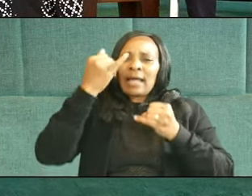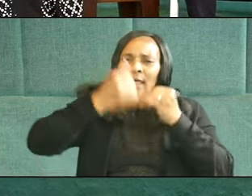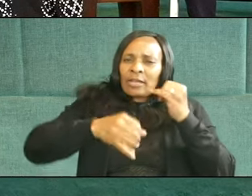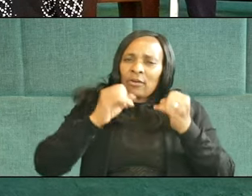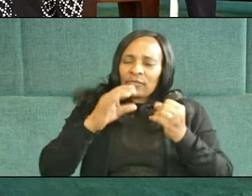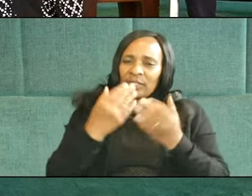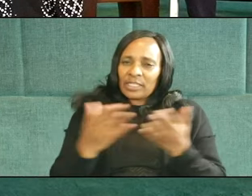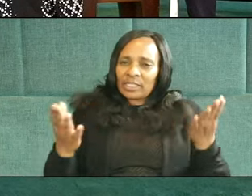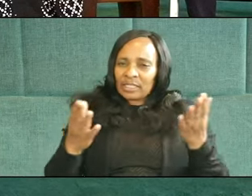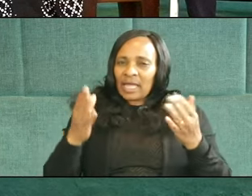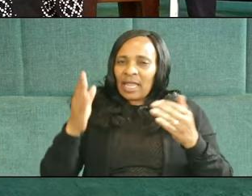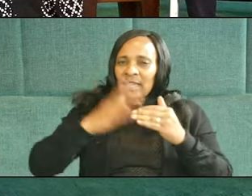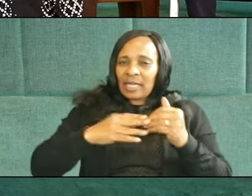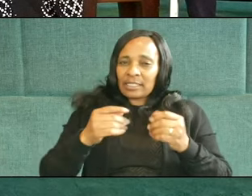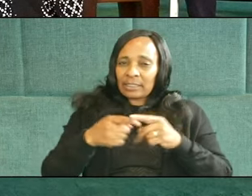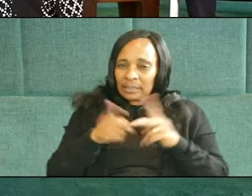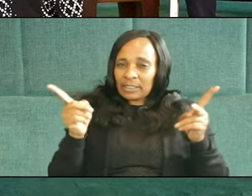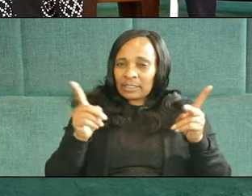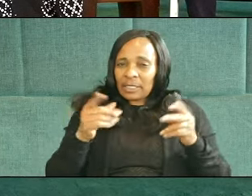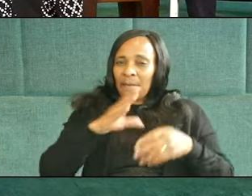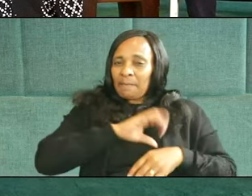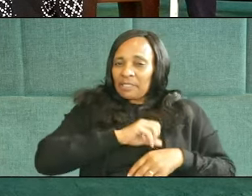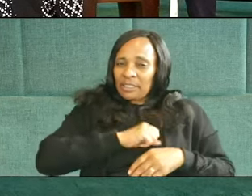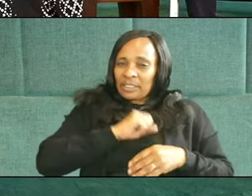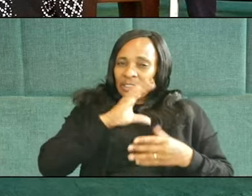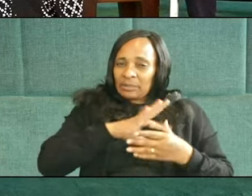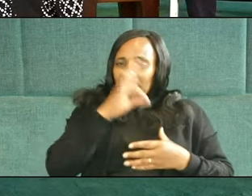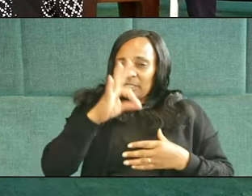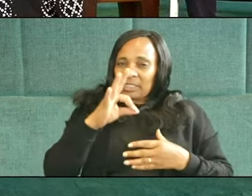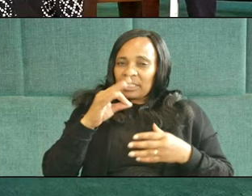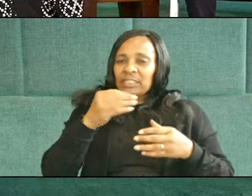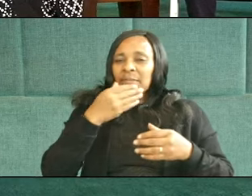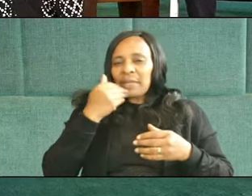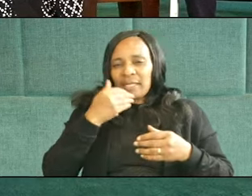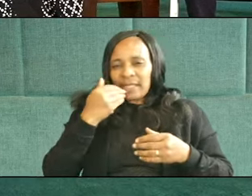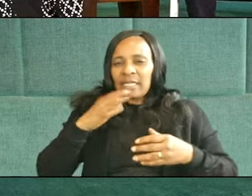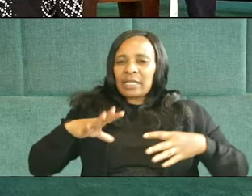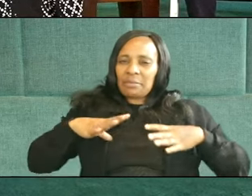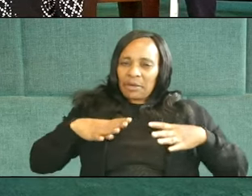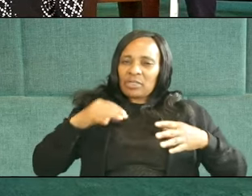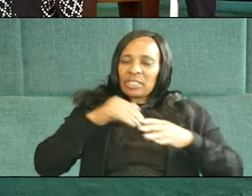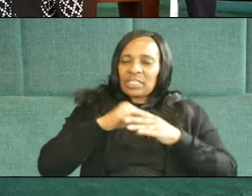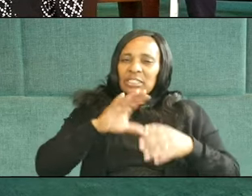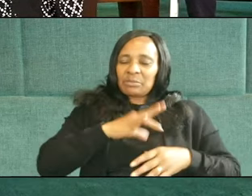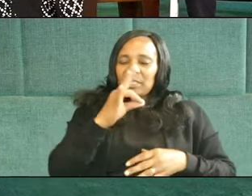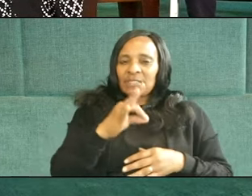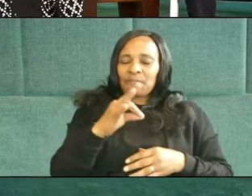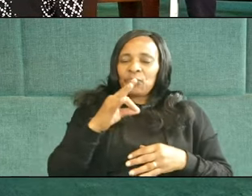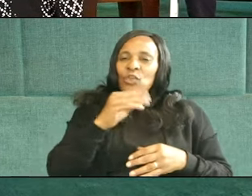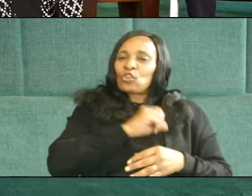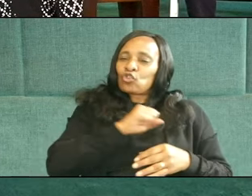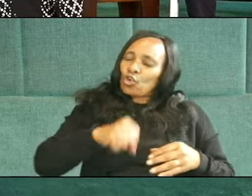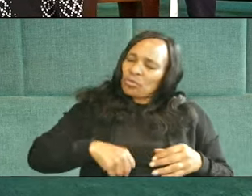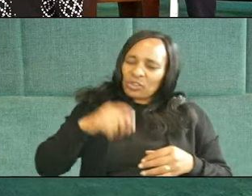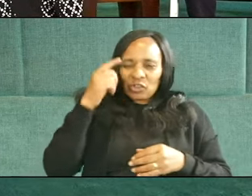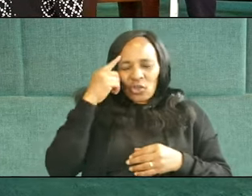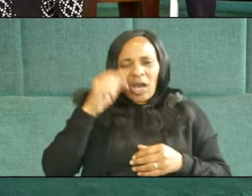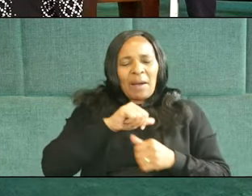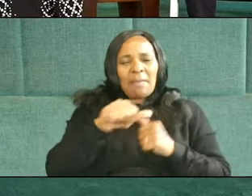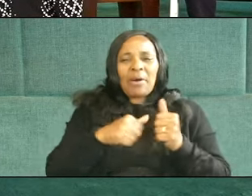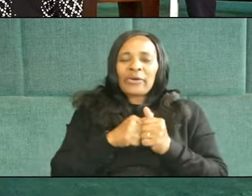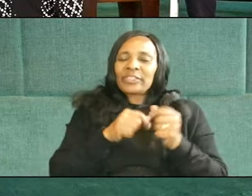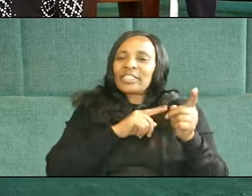beginning thereof, and the patient in spirit is better than the proud in spirit." So Solomon's thought about the journey